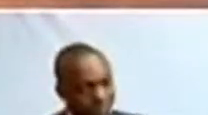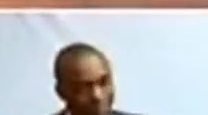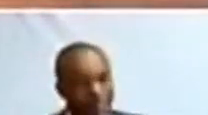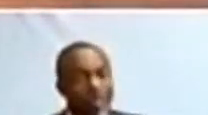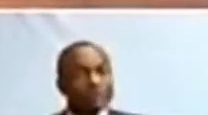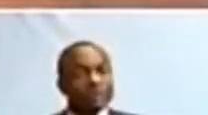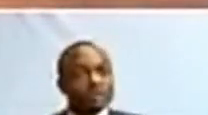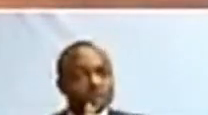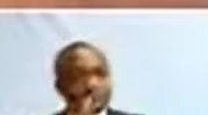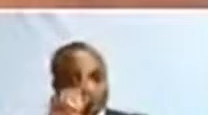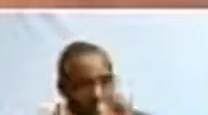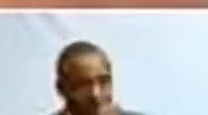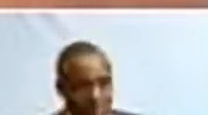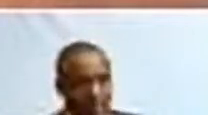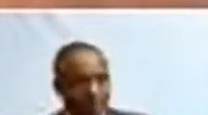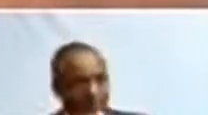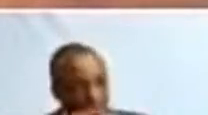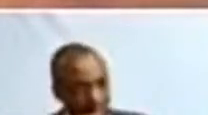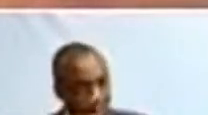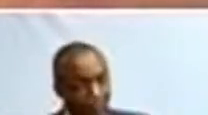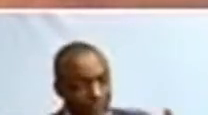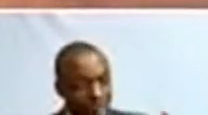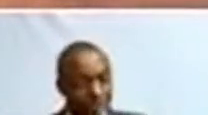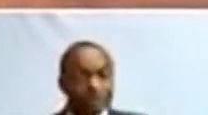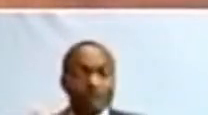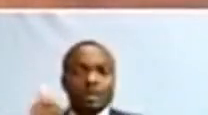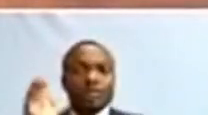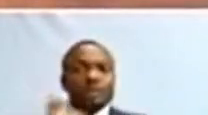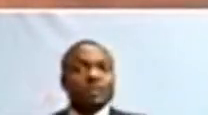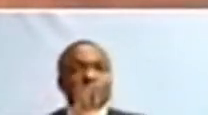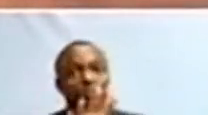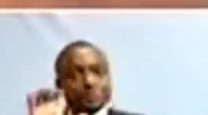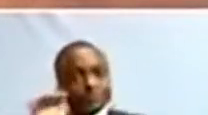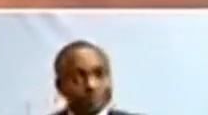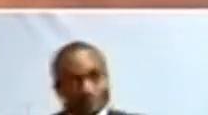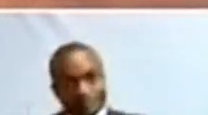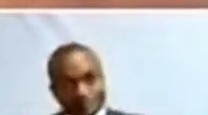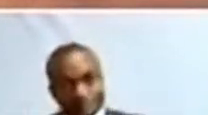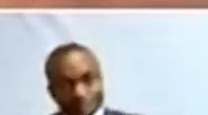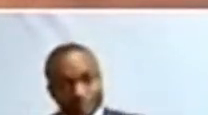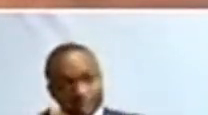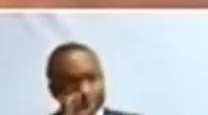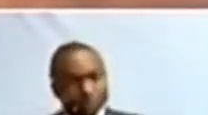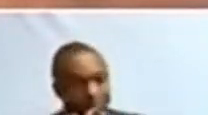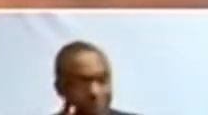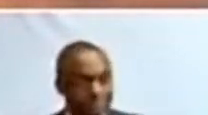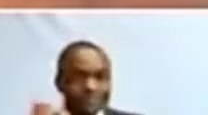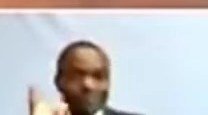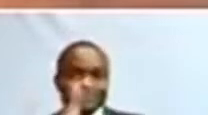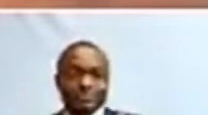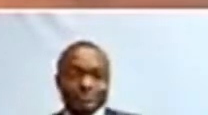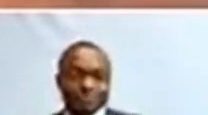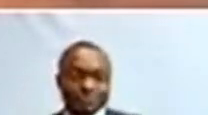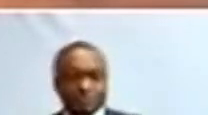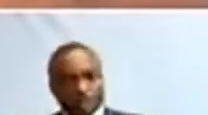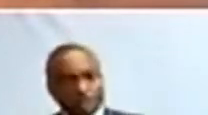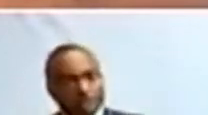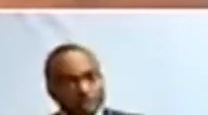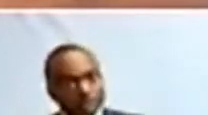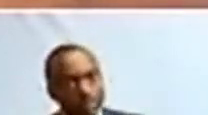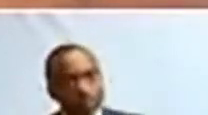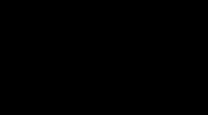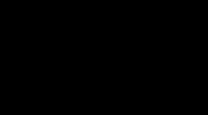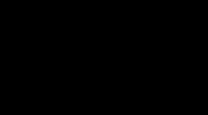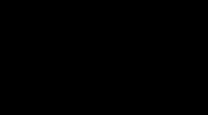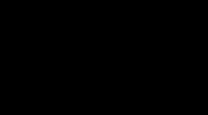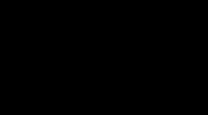on the vouchers, we are looking at a 10,500. Others have been signed. Others have not even